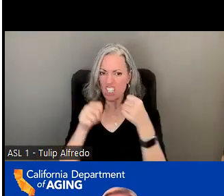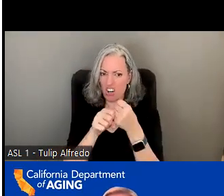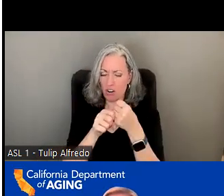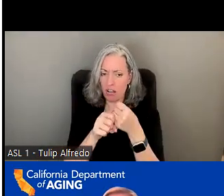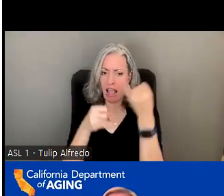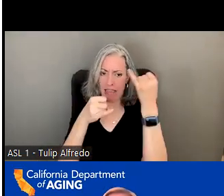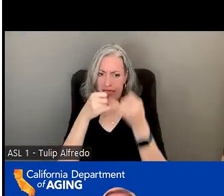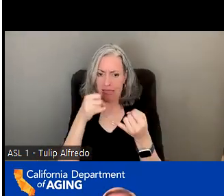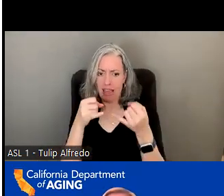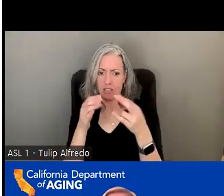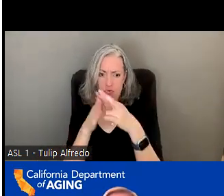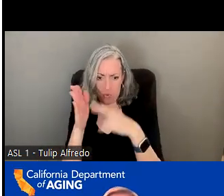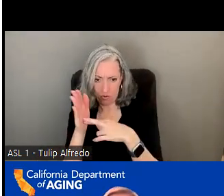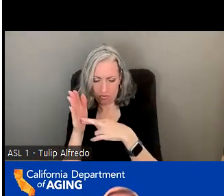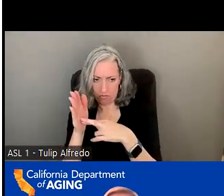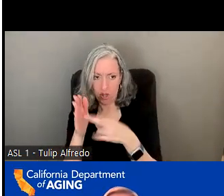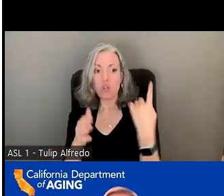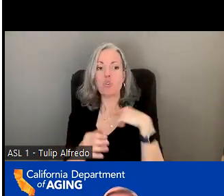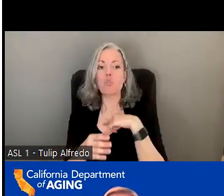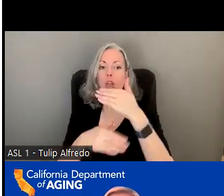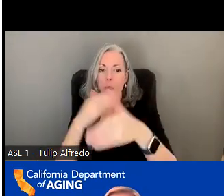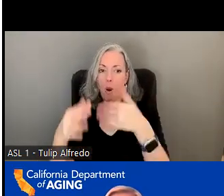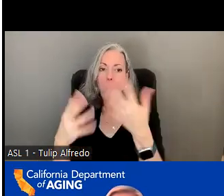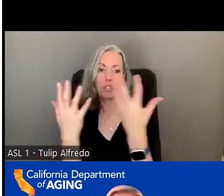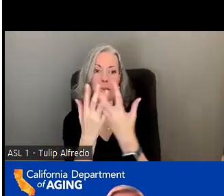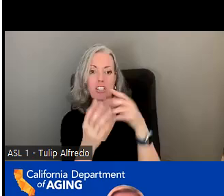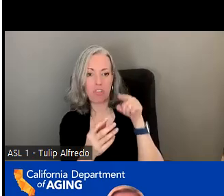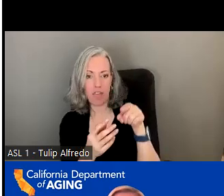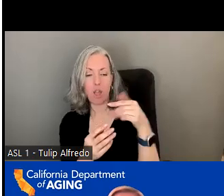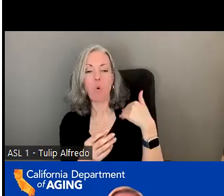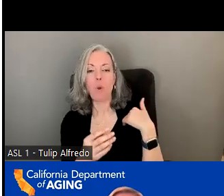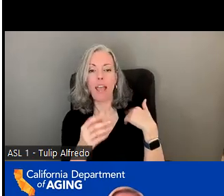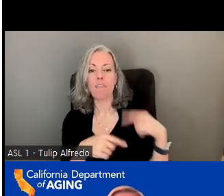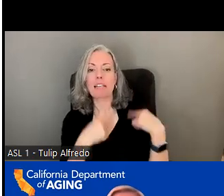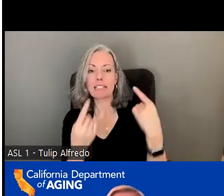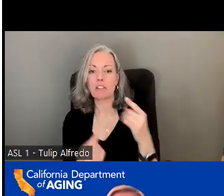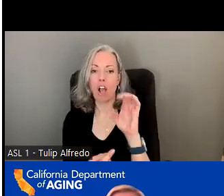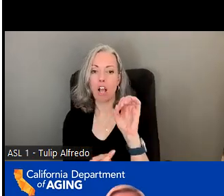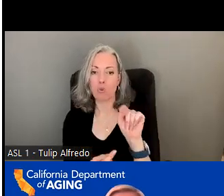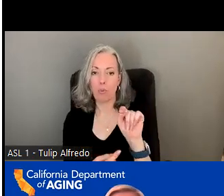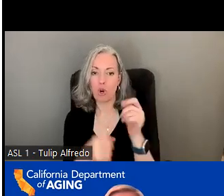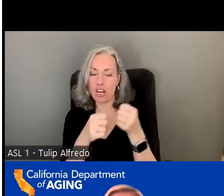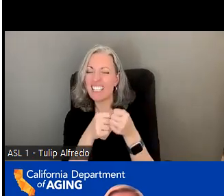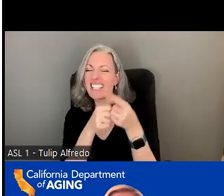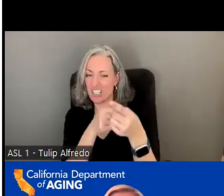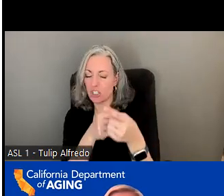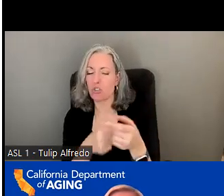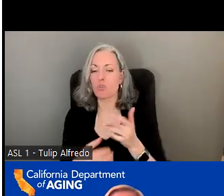the process of conforming to that. We have until October of next year, and we're very excited to